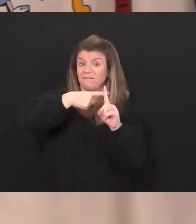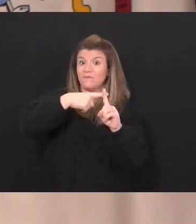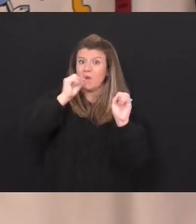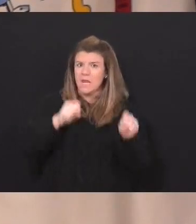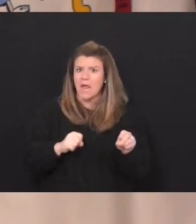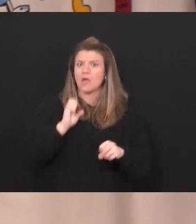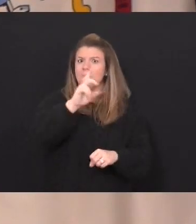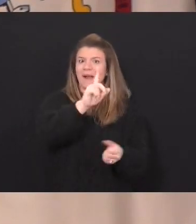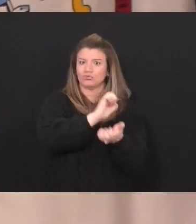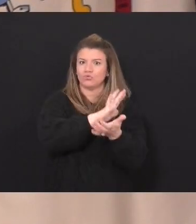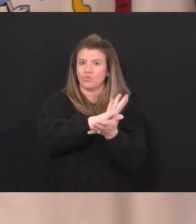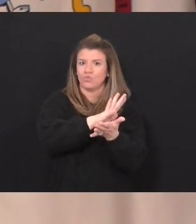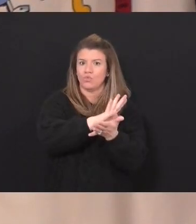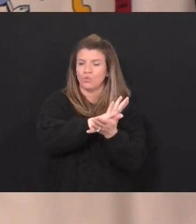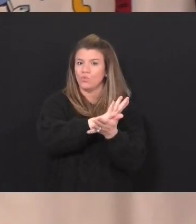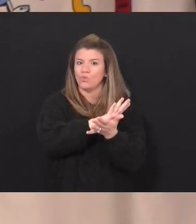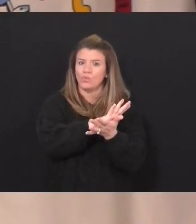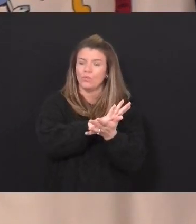school.